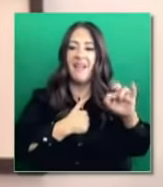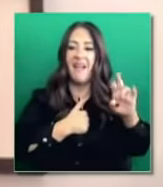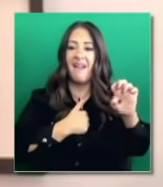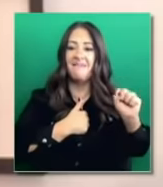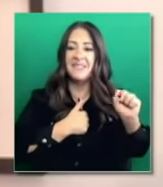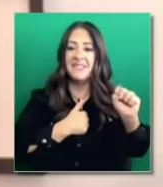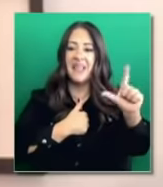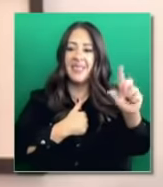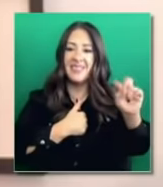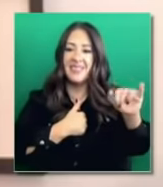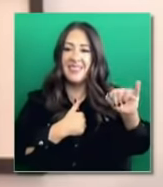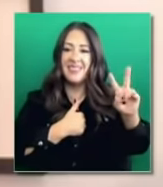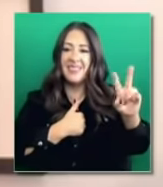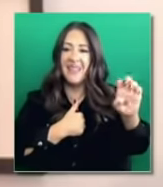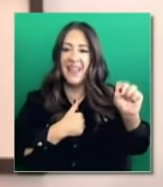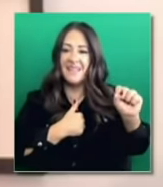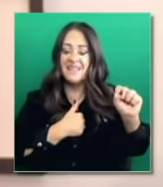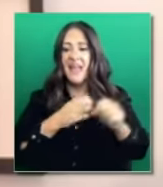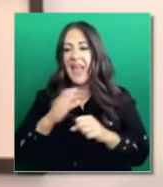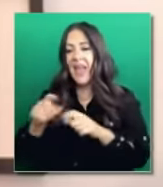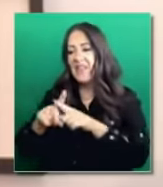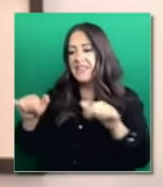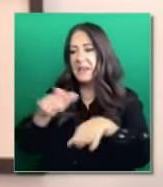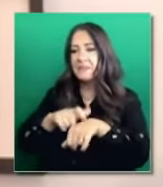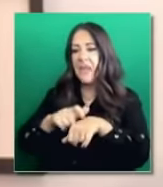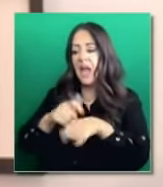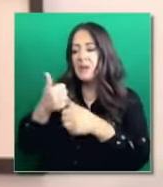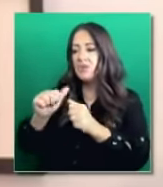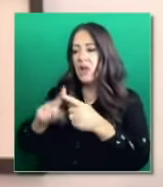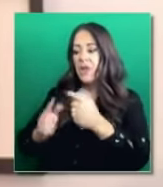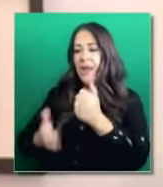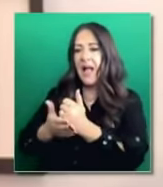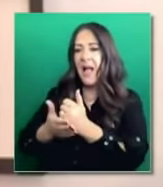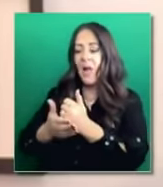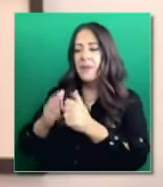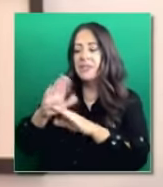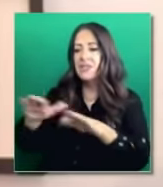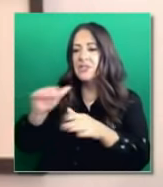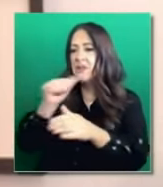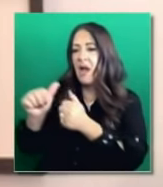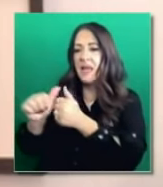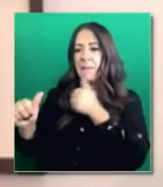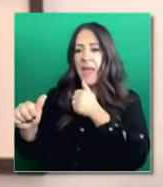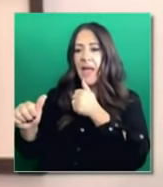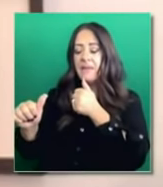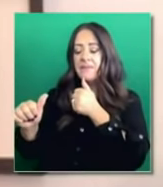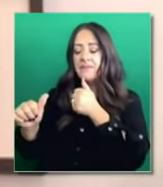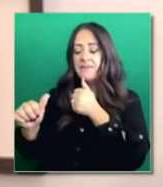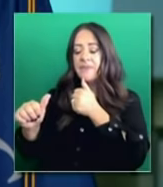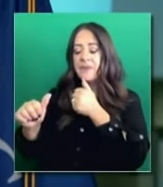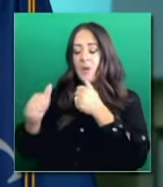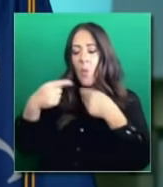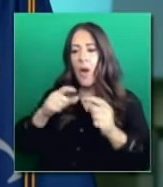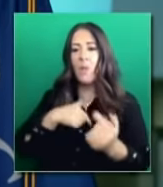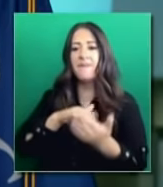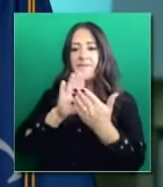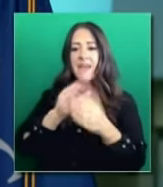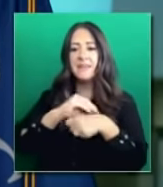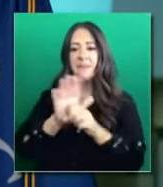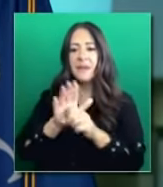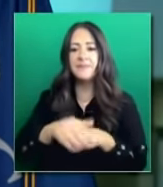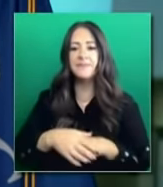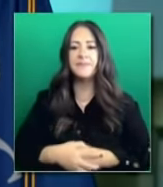same time, working to offset gaps that have been accelerated by the pandemic. I appreciate that, Mr. Superintendent. Just